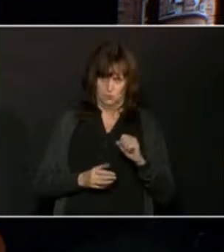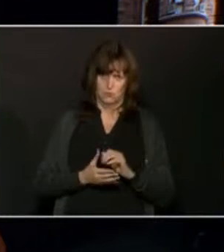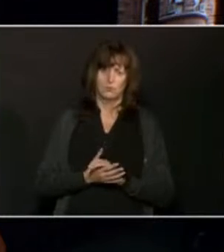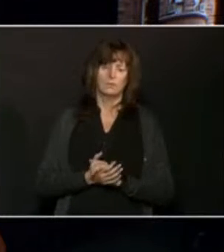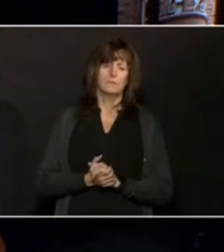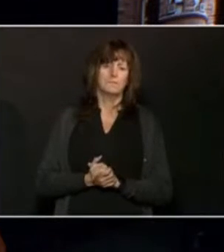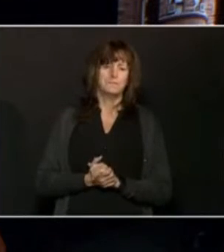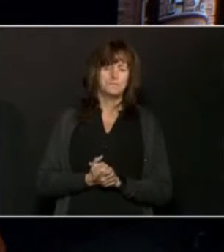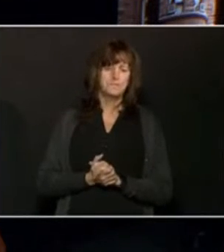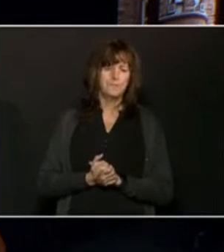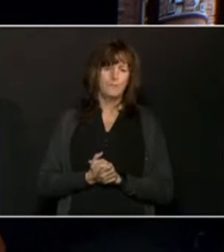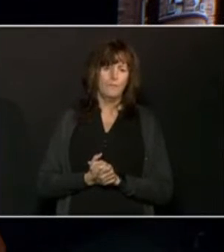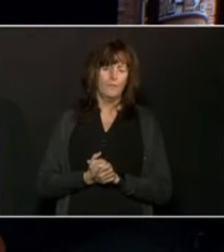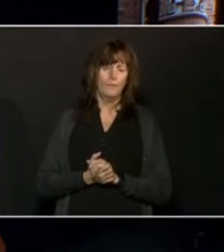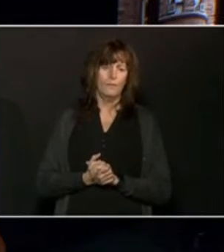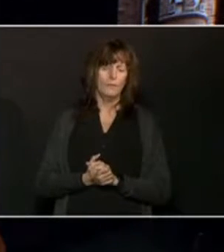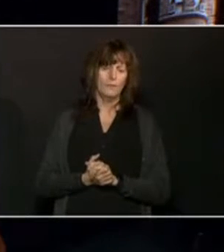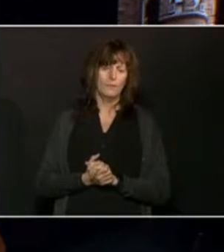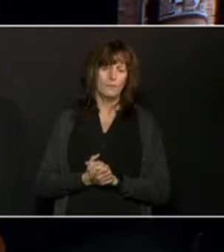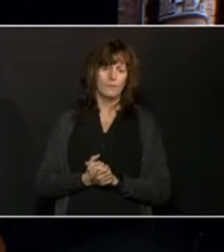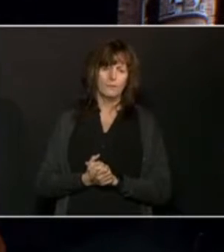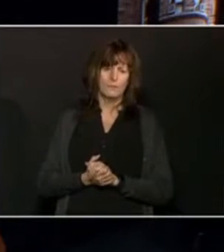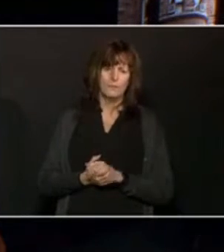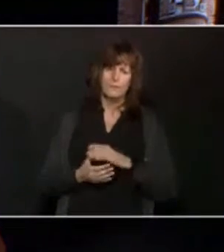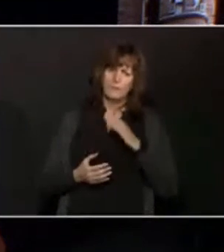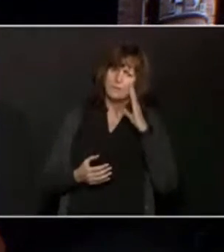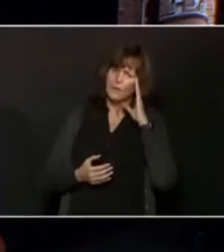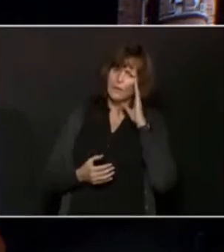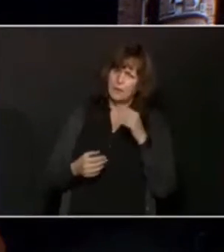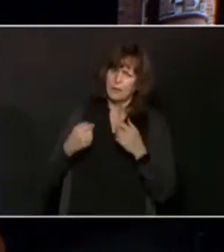Hi there. I'm looking at the graph on page